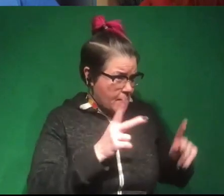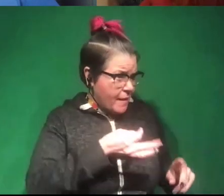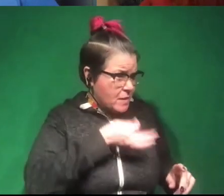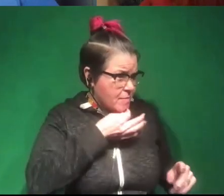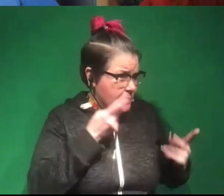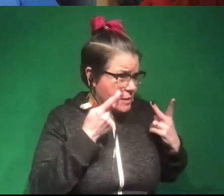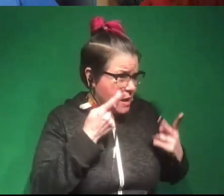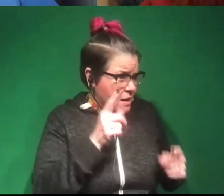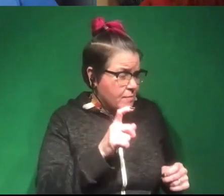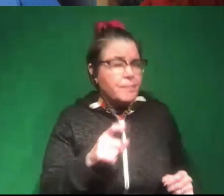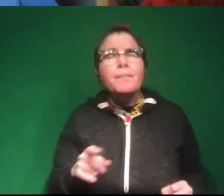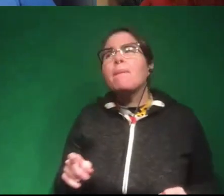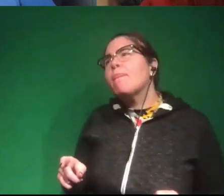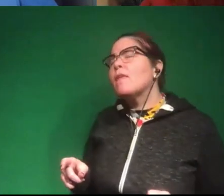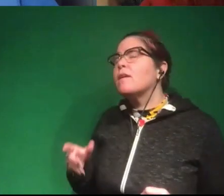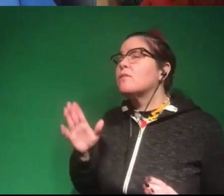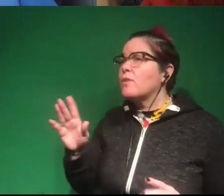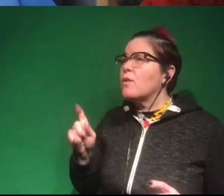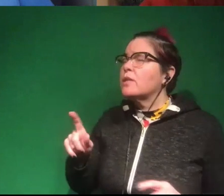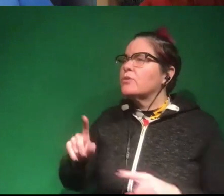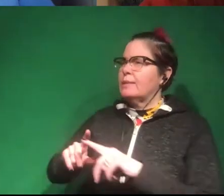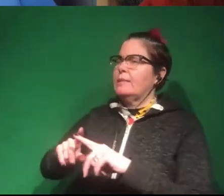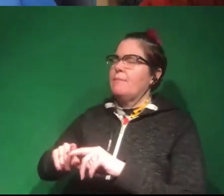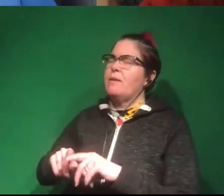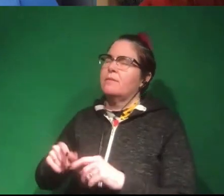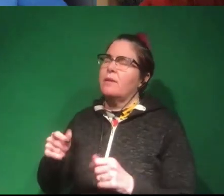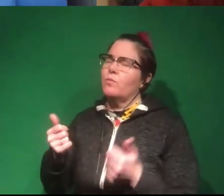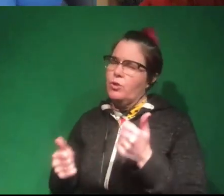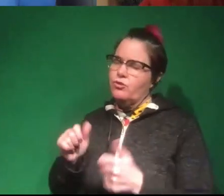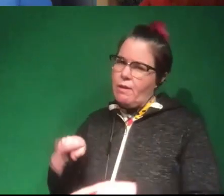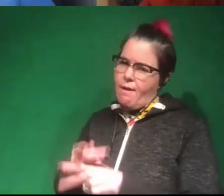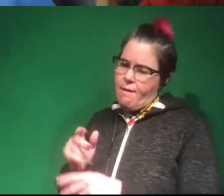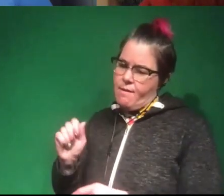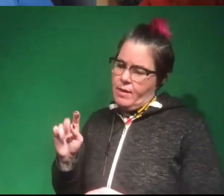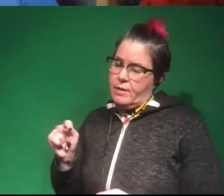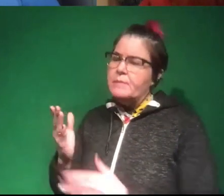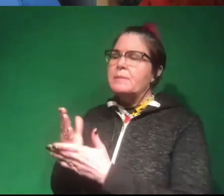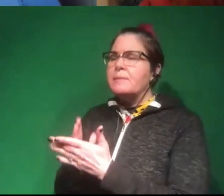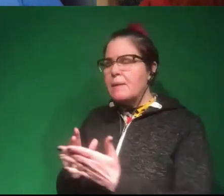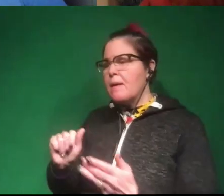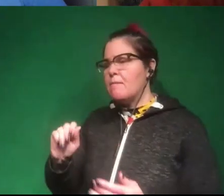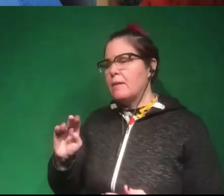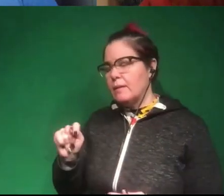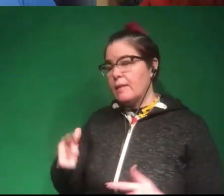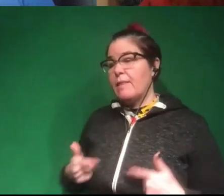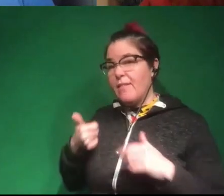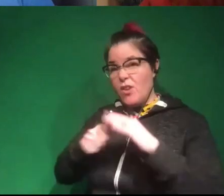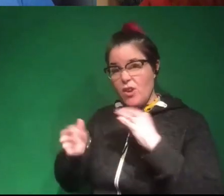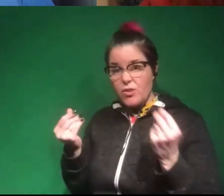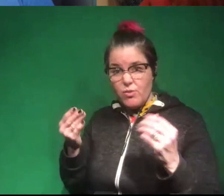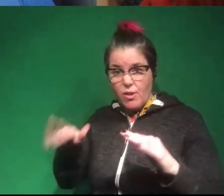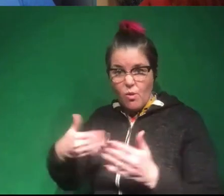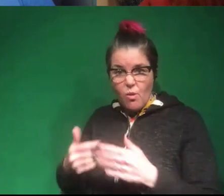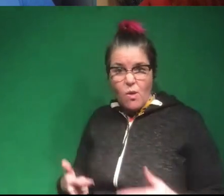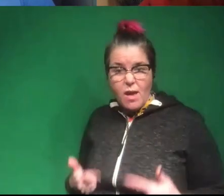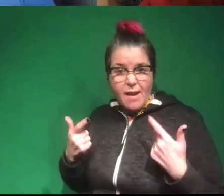It all depends. That's a great question. It all depends on the species. So there's some ants that live underground their whole life.